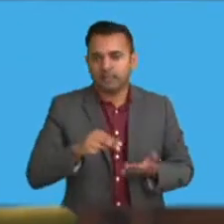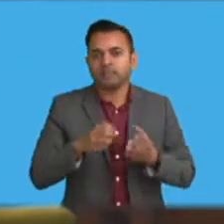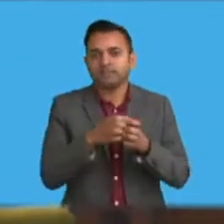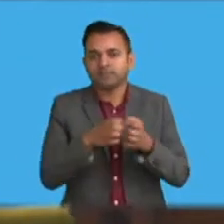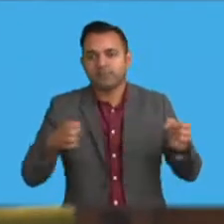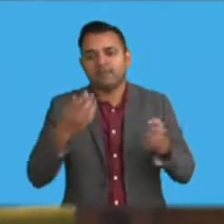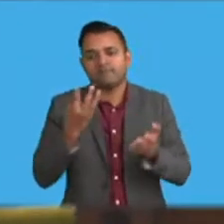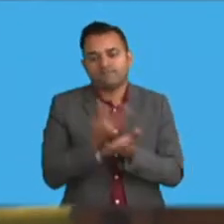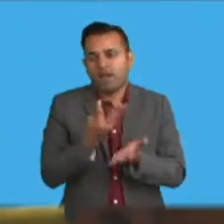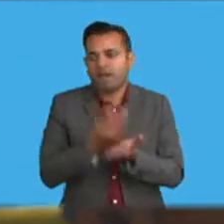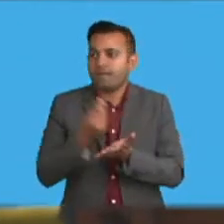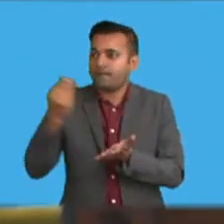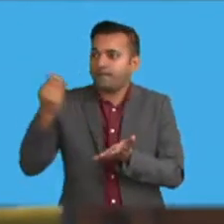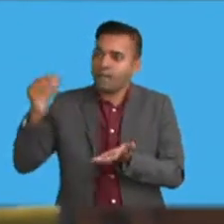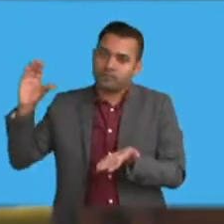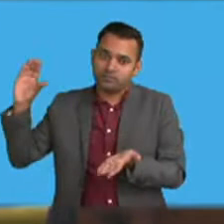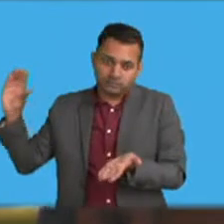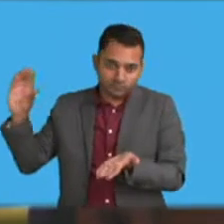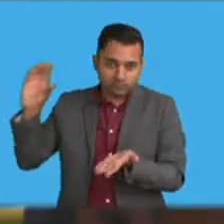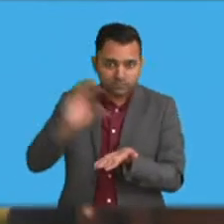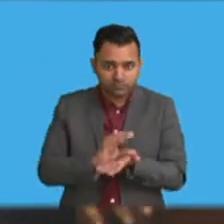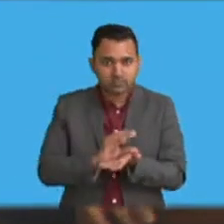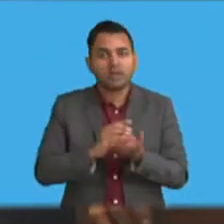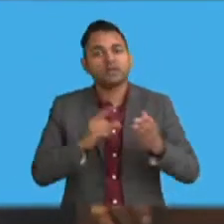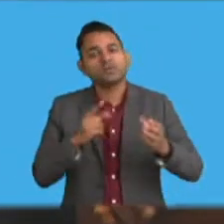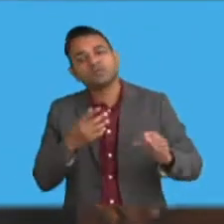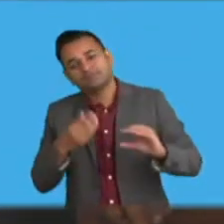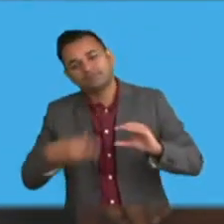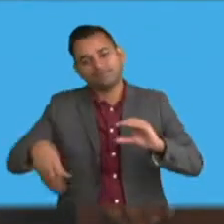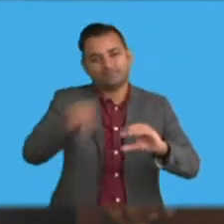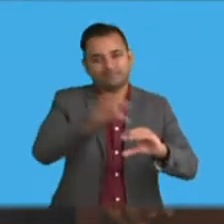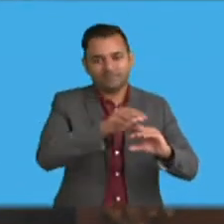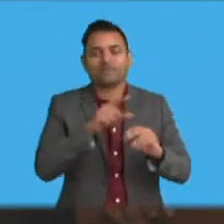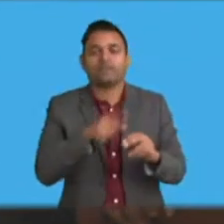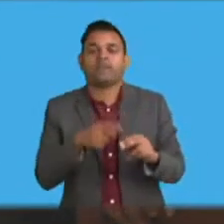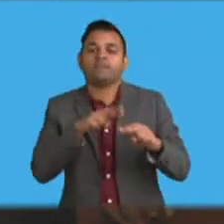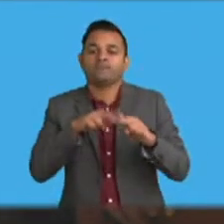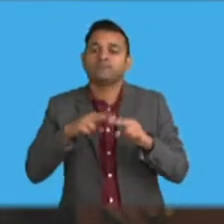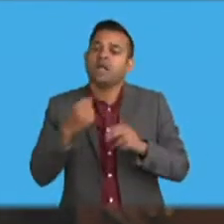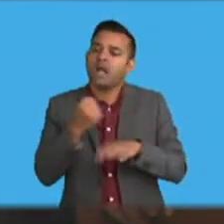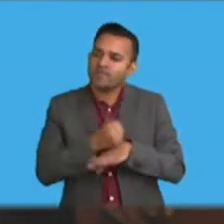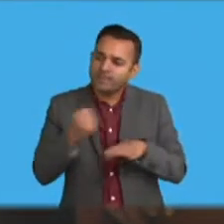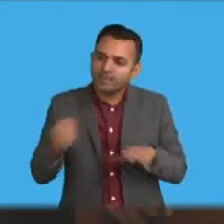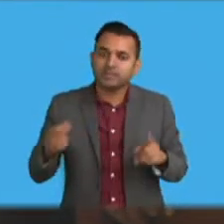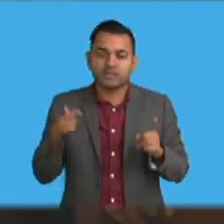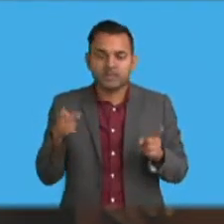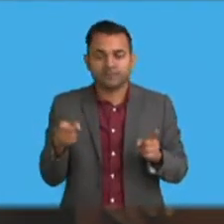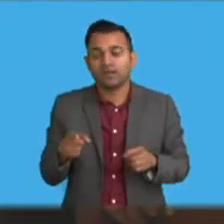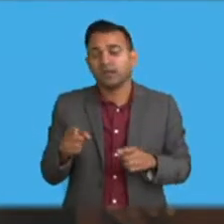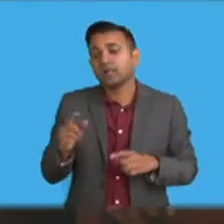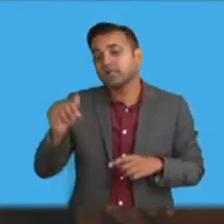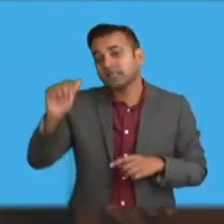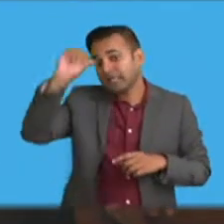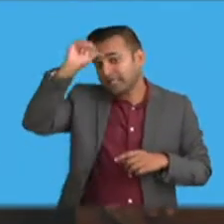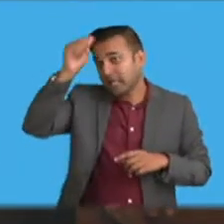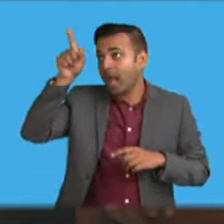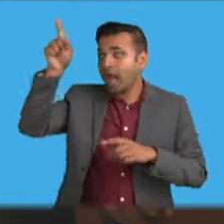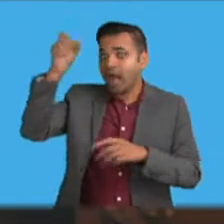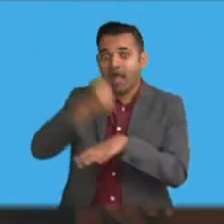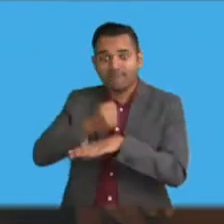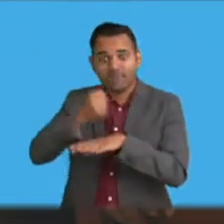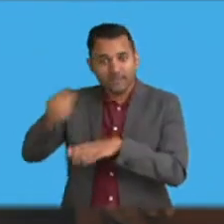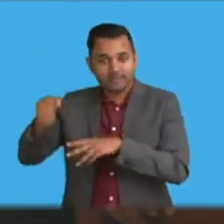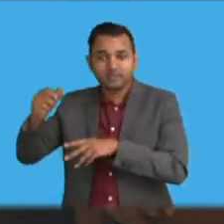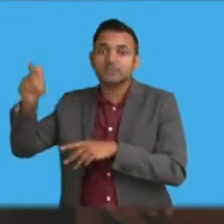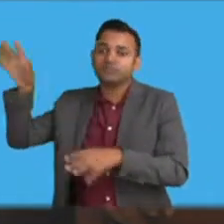Speaker, in addition to the Fijian government's commitment, the Indian government has continued its support for the MSBG. And